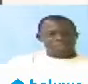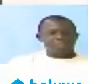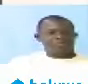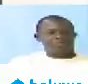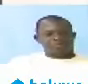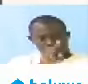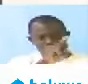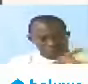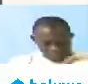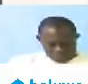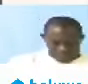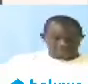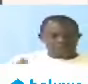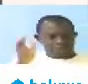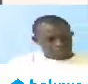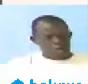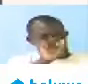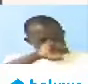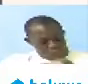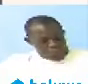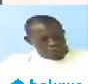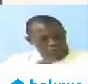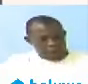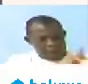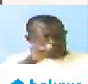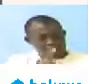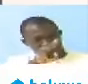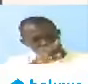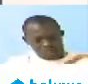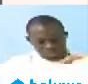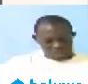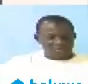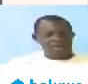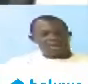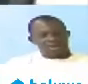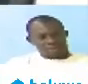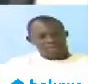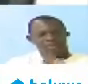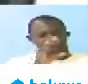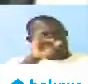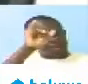fiefdom. Munda yete famu infansu sefu el dilakan ila dingirar. Yes, because come some